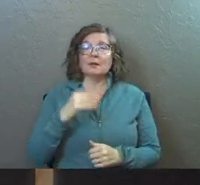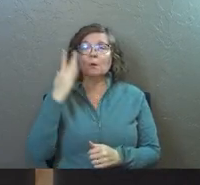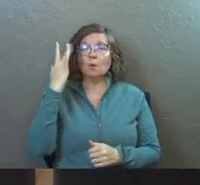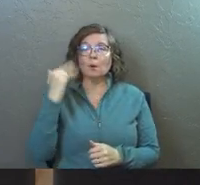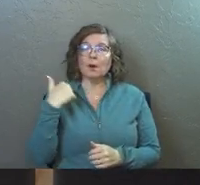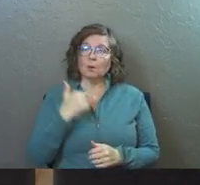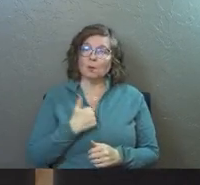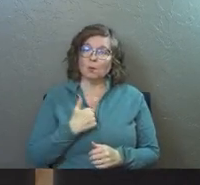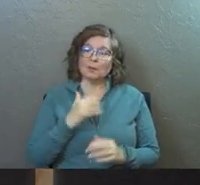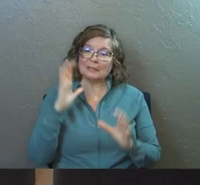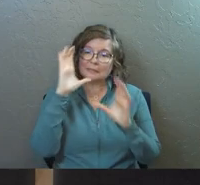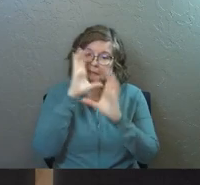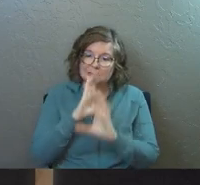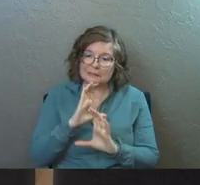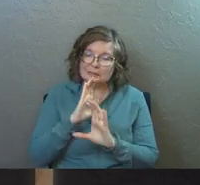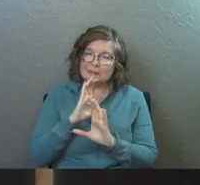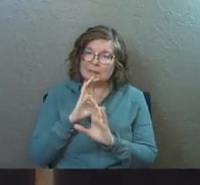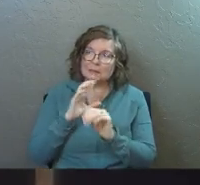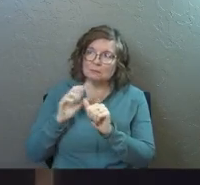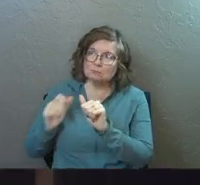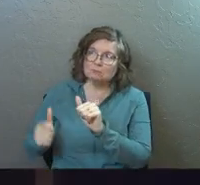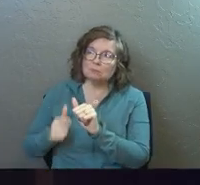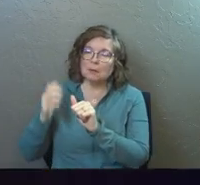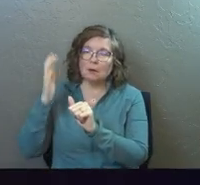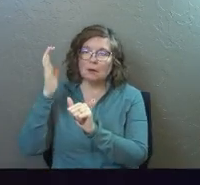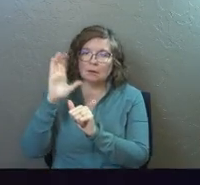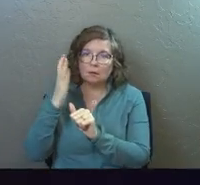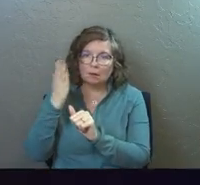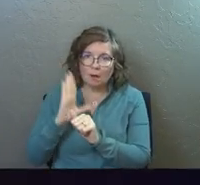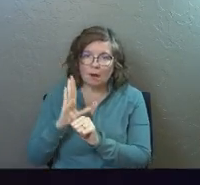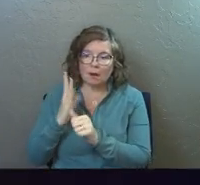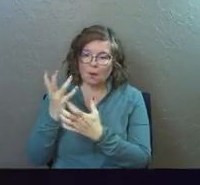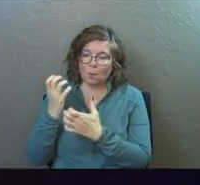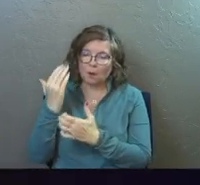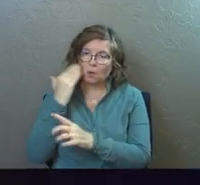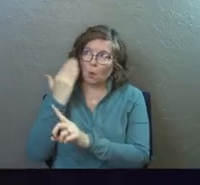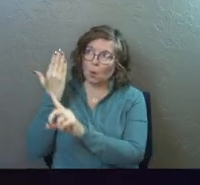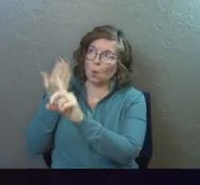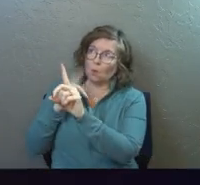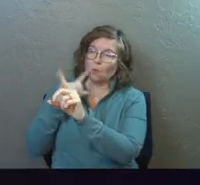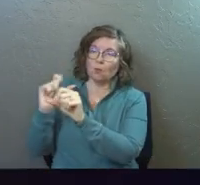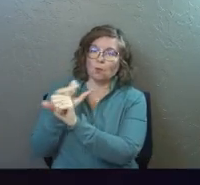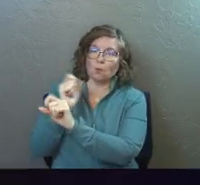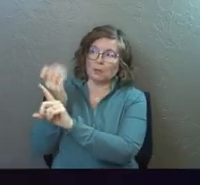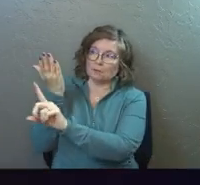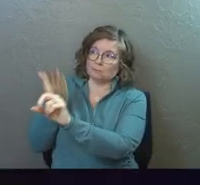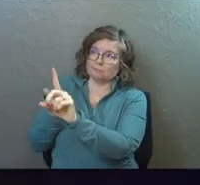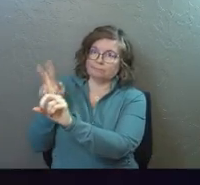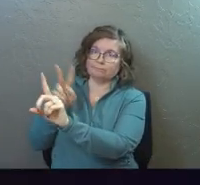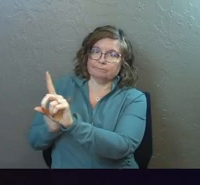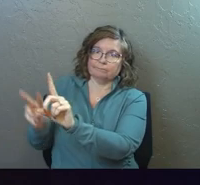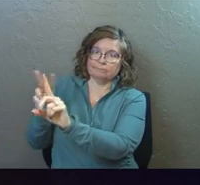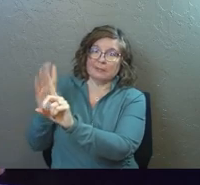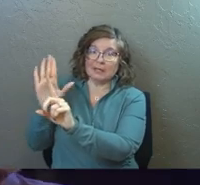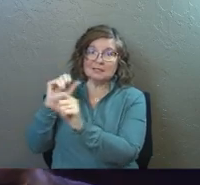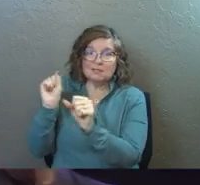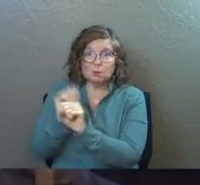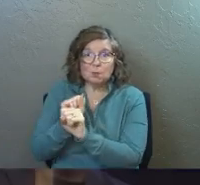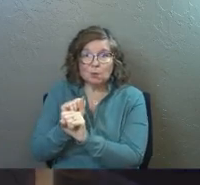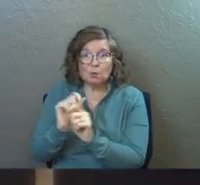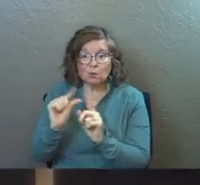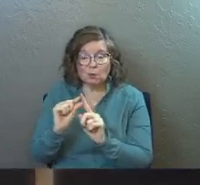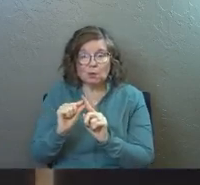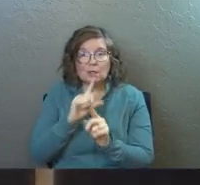This is why we seek God and hunger after him and long to know the real God, because his word is